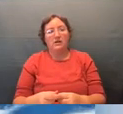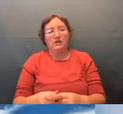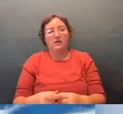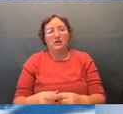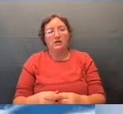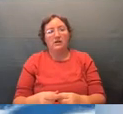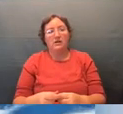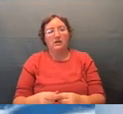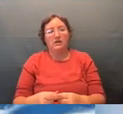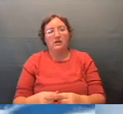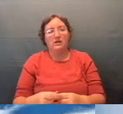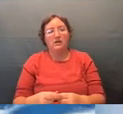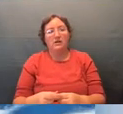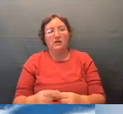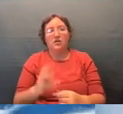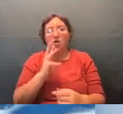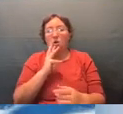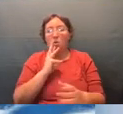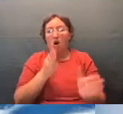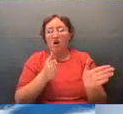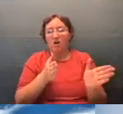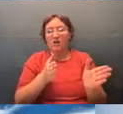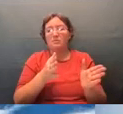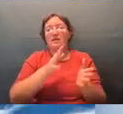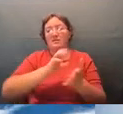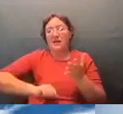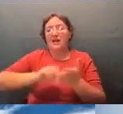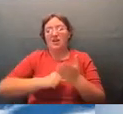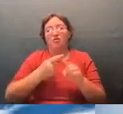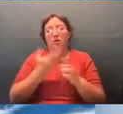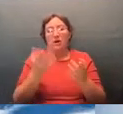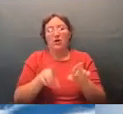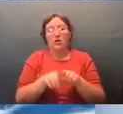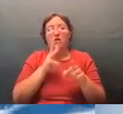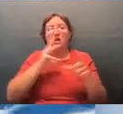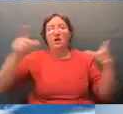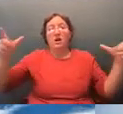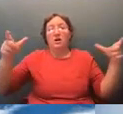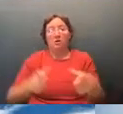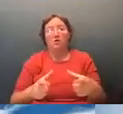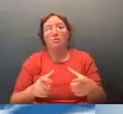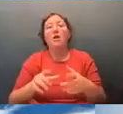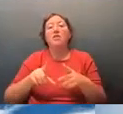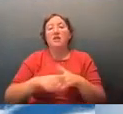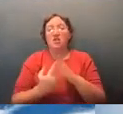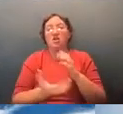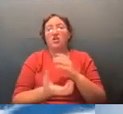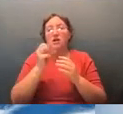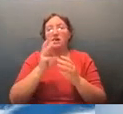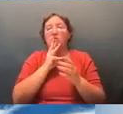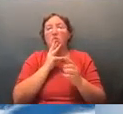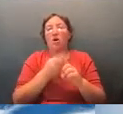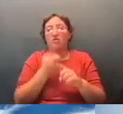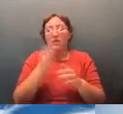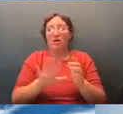been diverted, and it has. So water from this lake started getting diverted about 40 plus